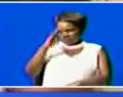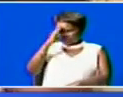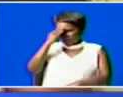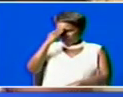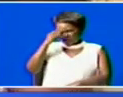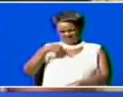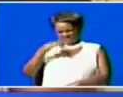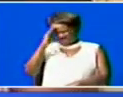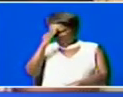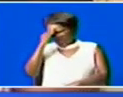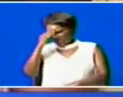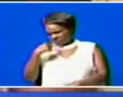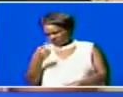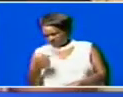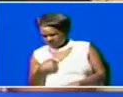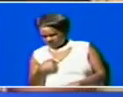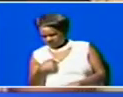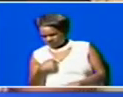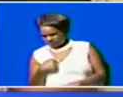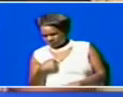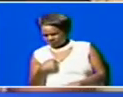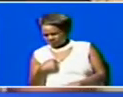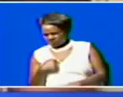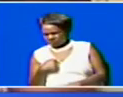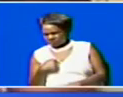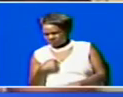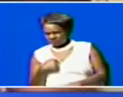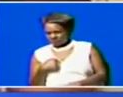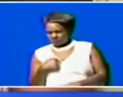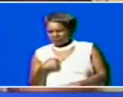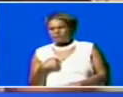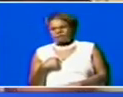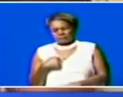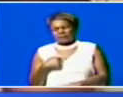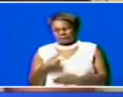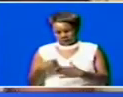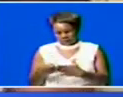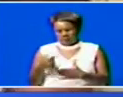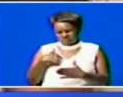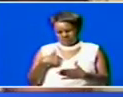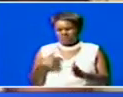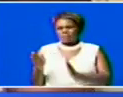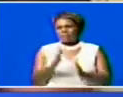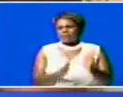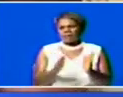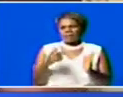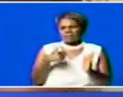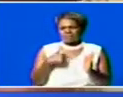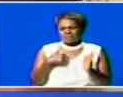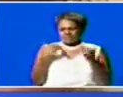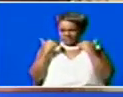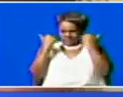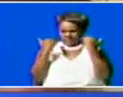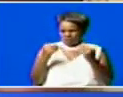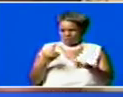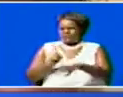Evelyn. Eh? So until she told me, that's now when I was now preparing. So, you know, now I got anxious. Now I was just